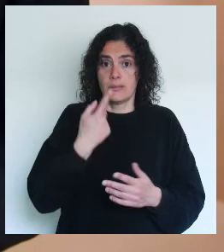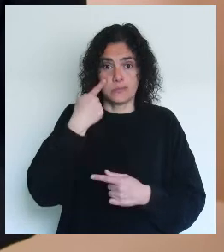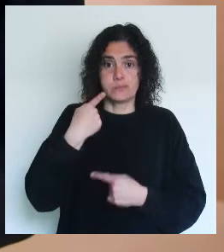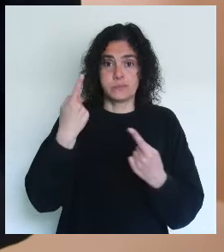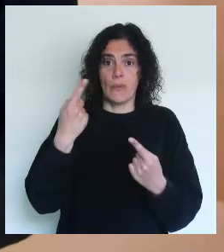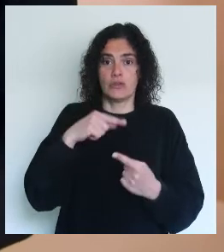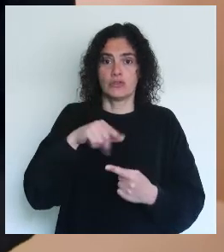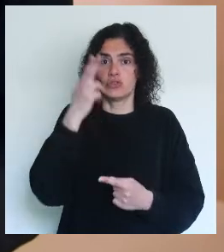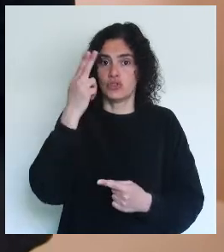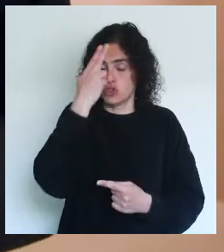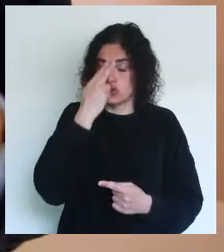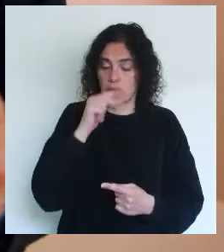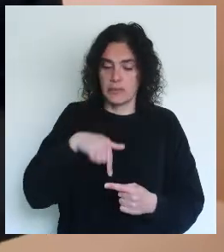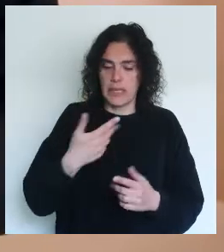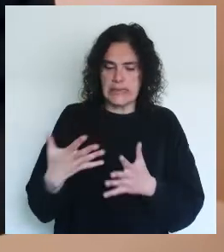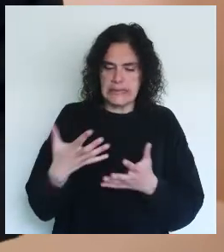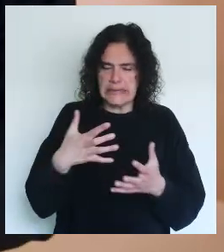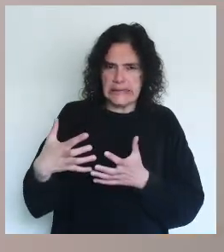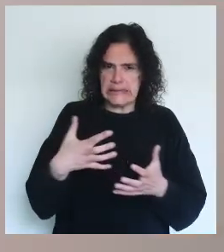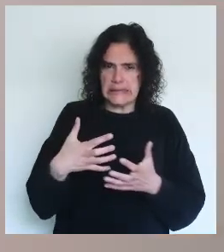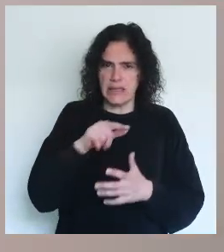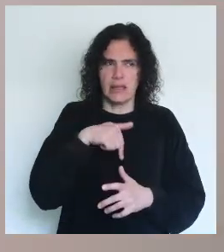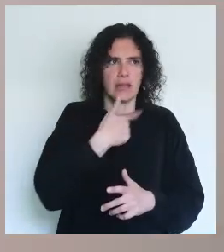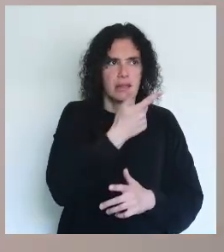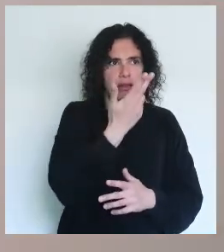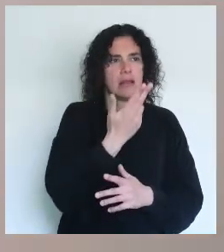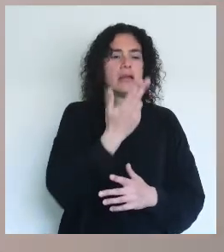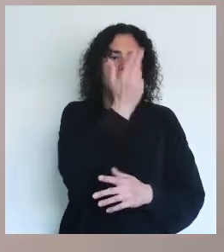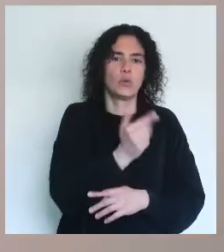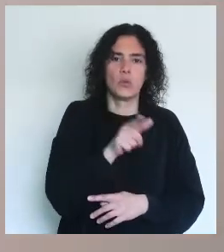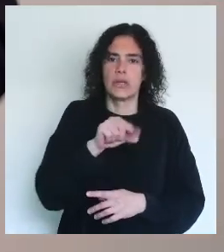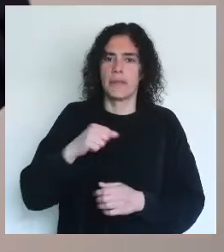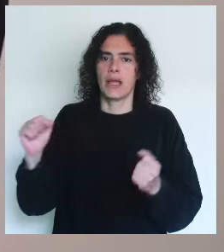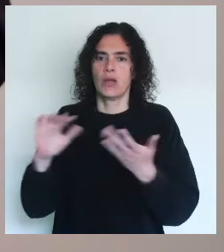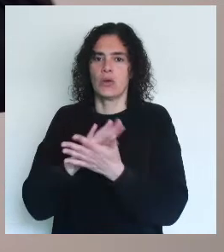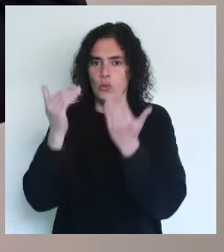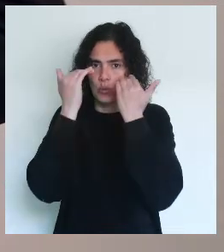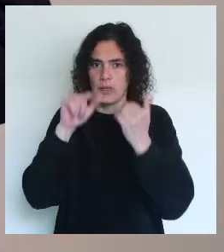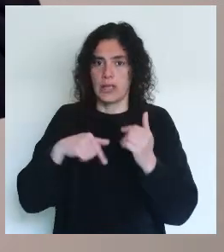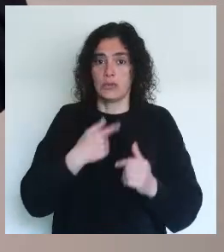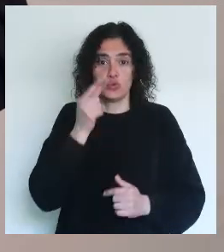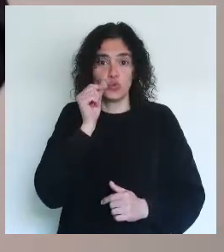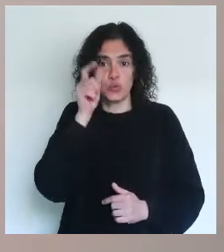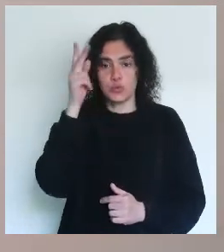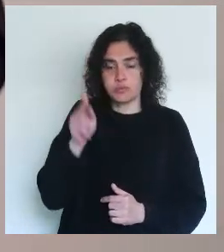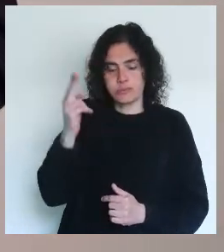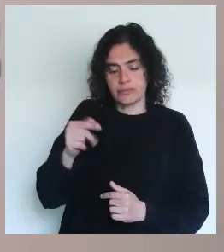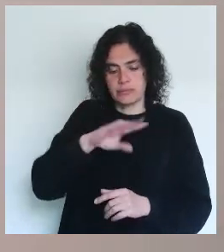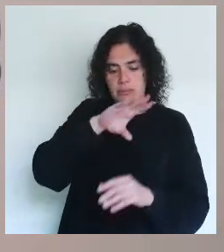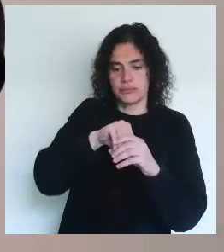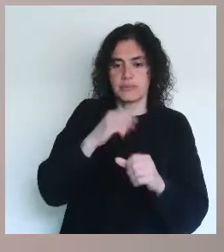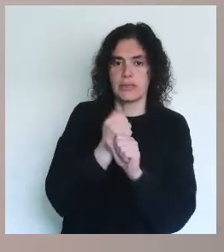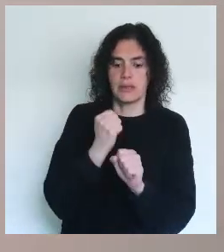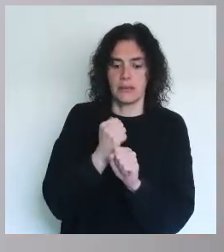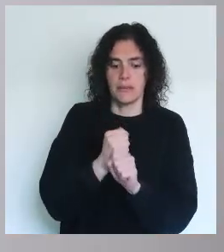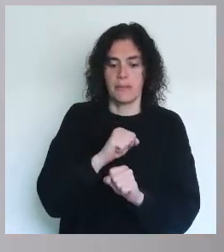represents history, or the date painting, and the tension existing between the painting and the newspaper that Onkawara insert in the